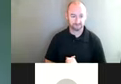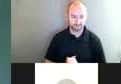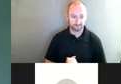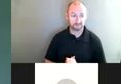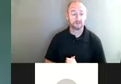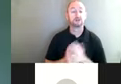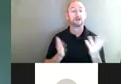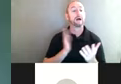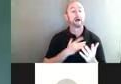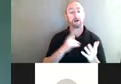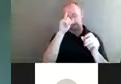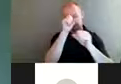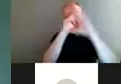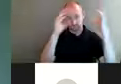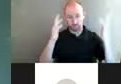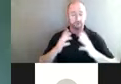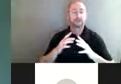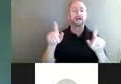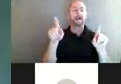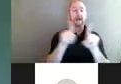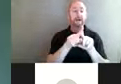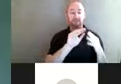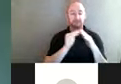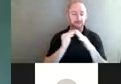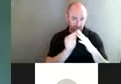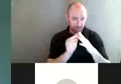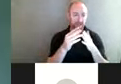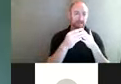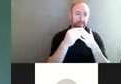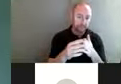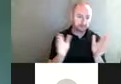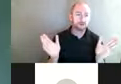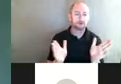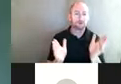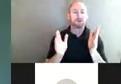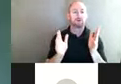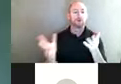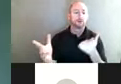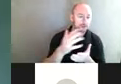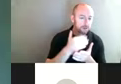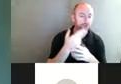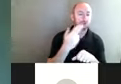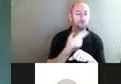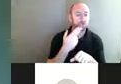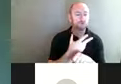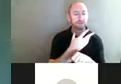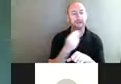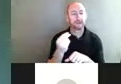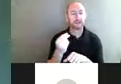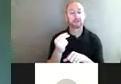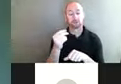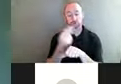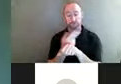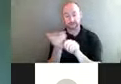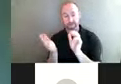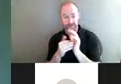So our vision in ESIP is as a community to be a leader in promoting the collection, stewardship, use, and reuse